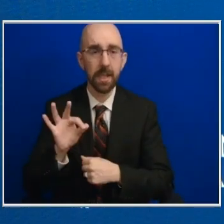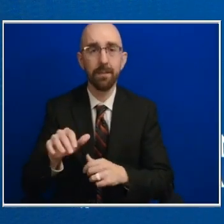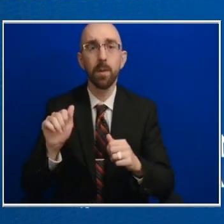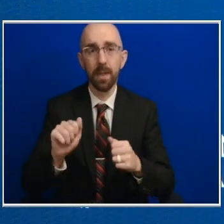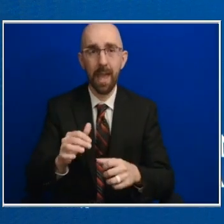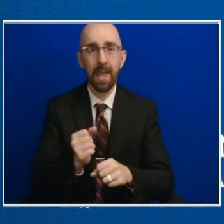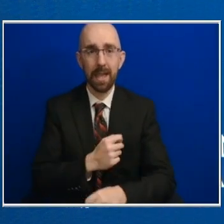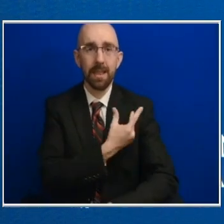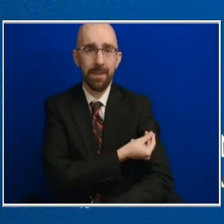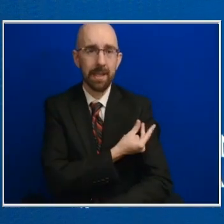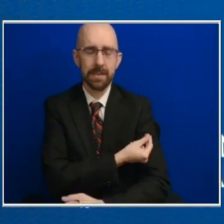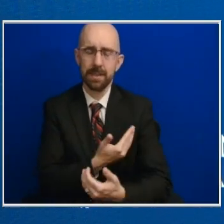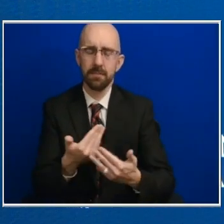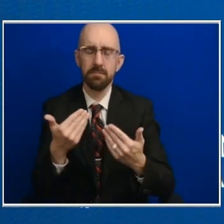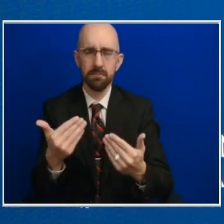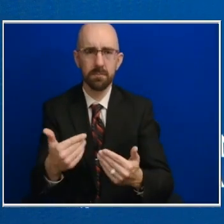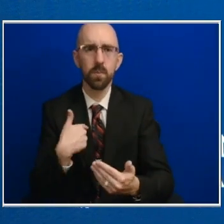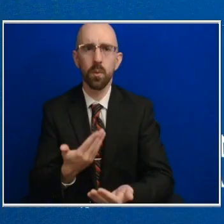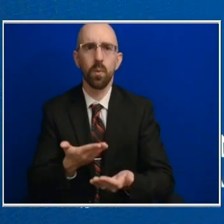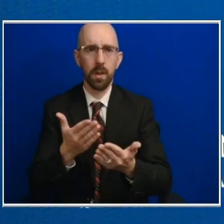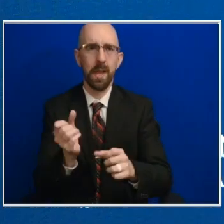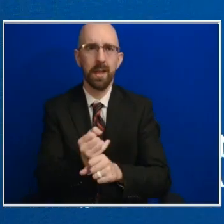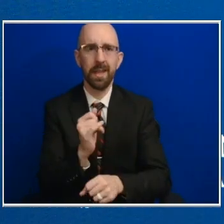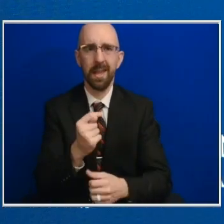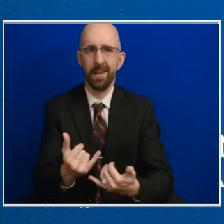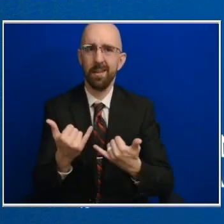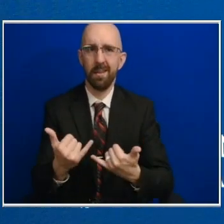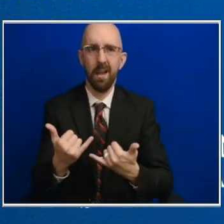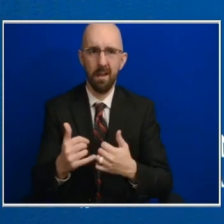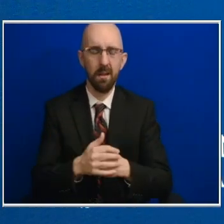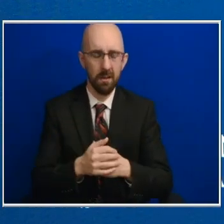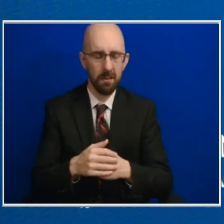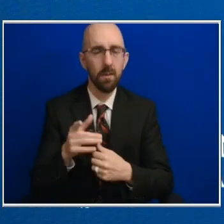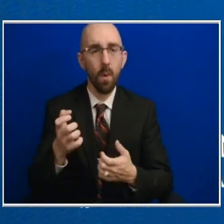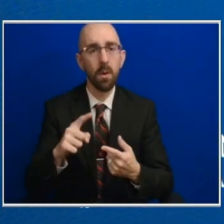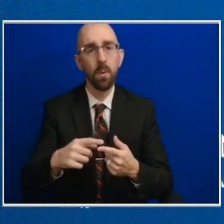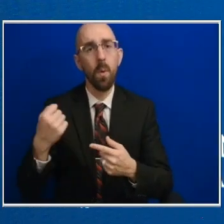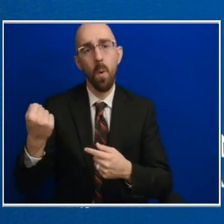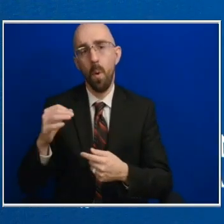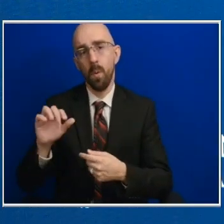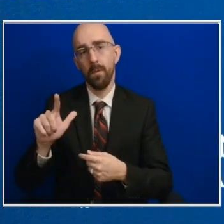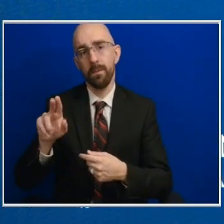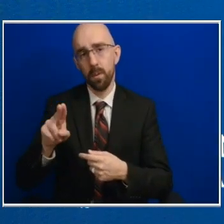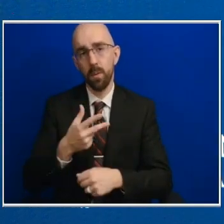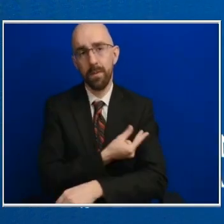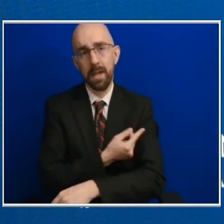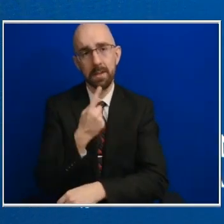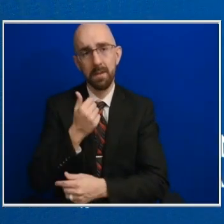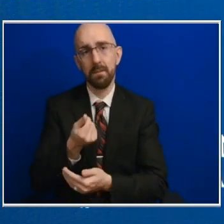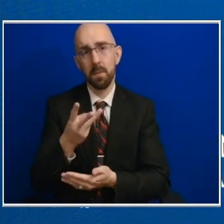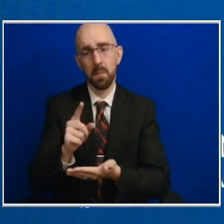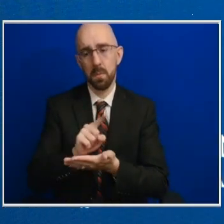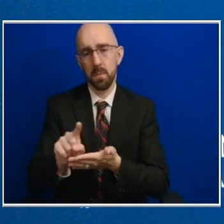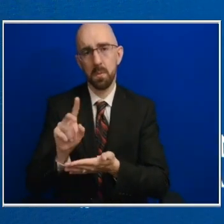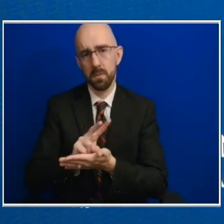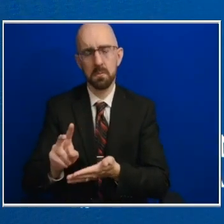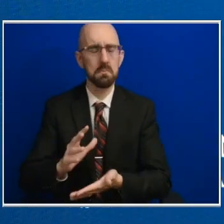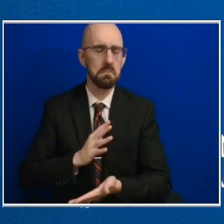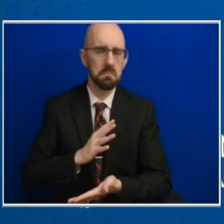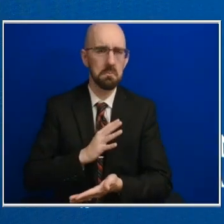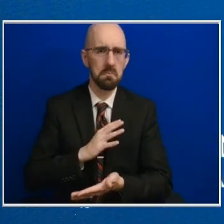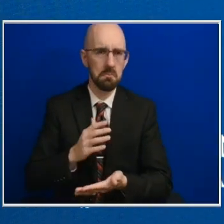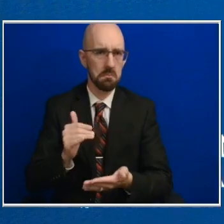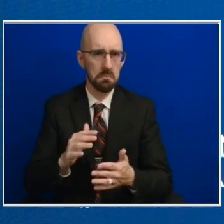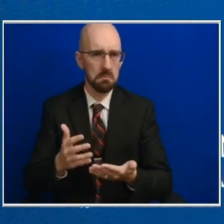would recommend to go out and get that now. If you want to hold off on the influenza vaccine for a few weeks, I think that is reasonable. That will then give